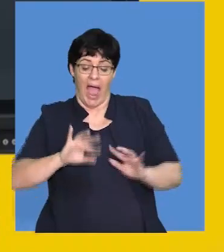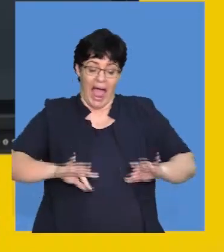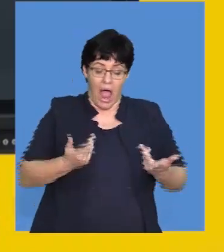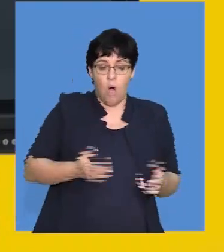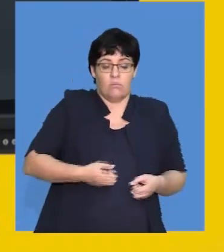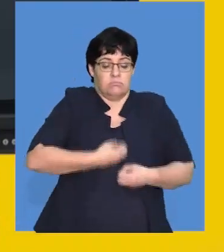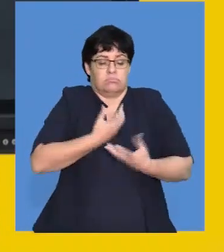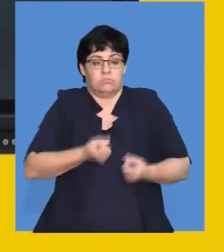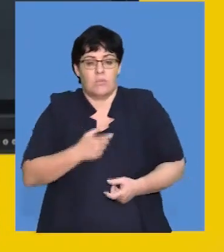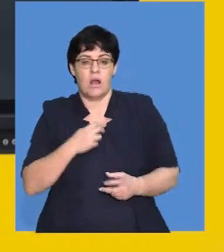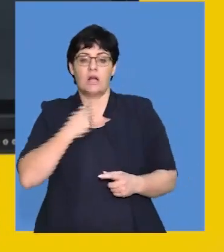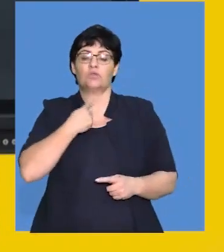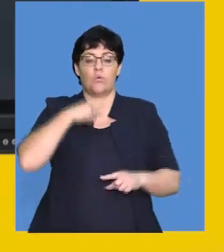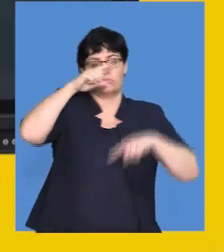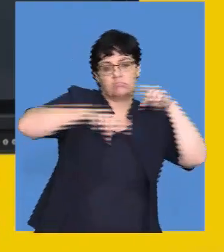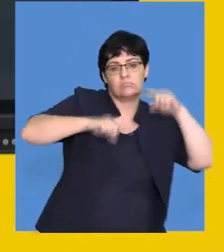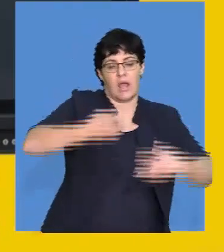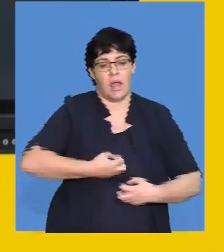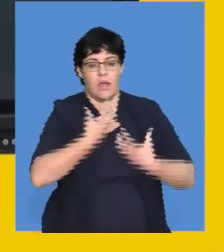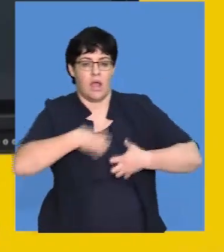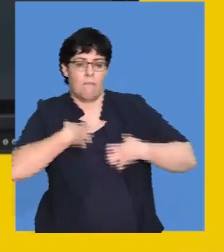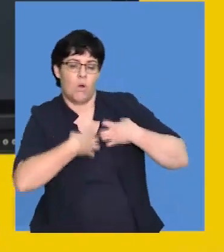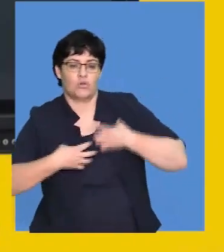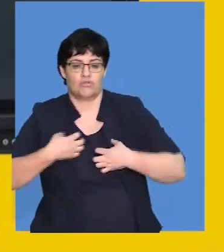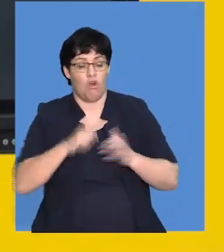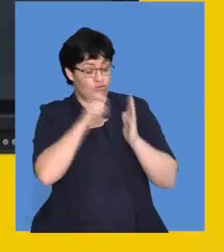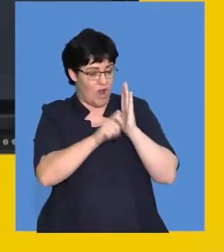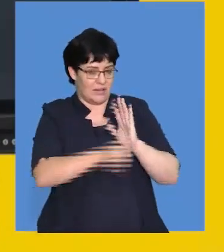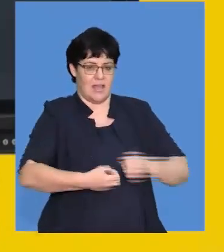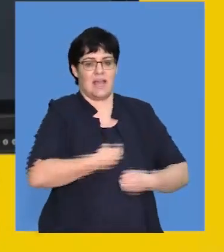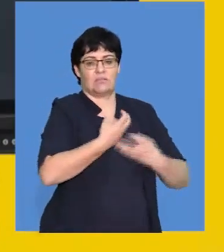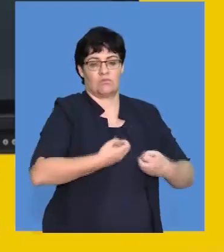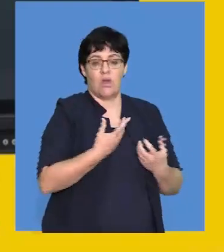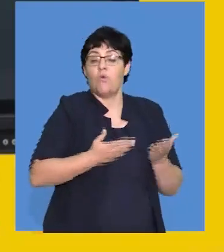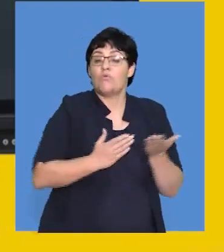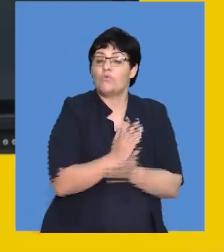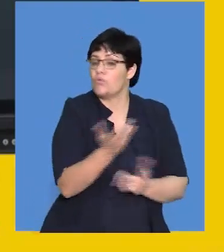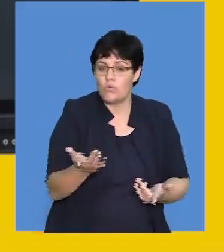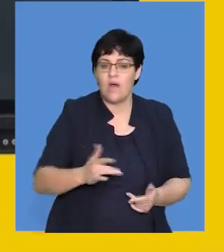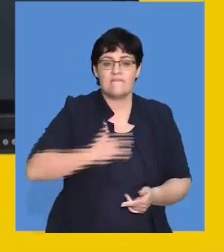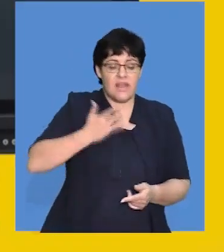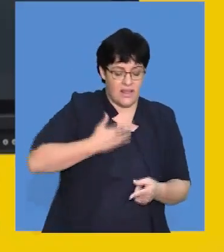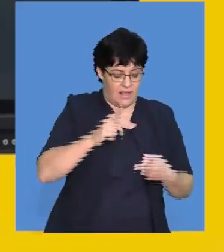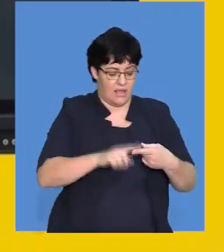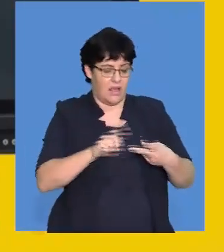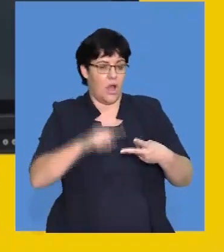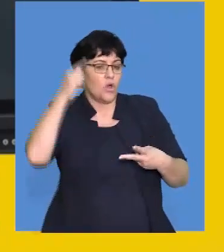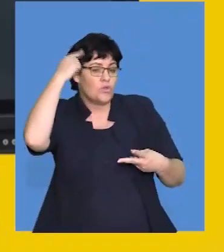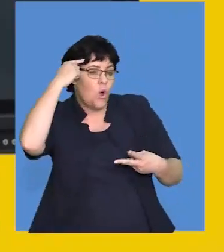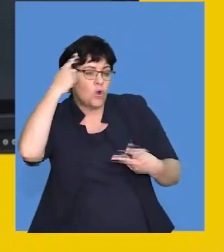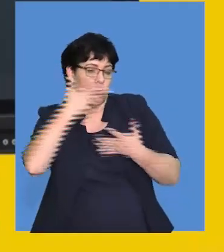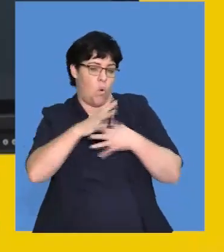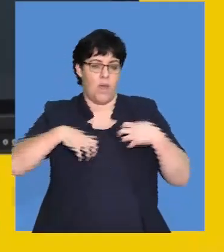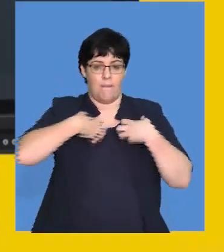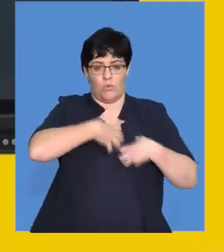they use, the writer will express that in feeling or thought or emotion. And that